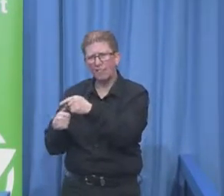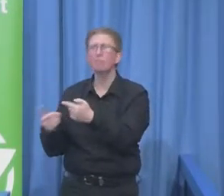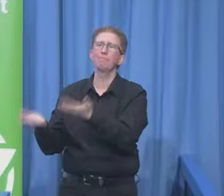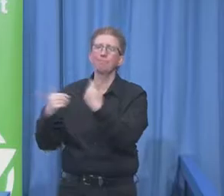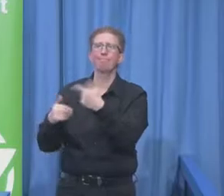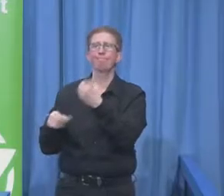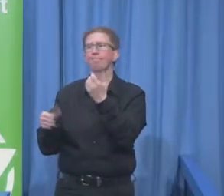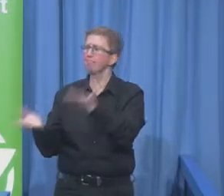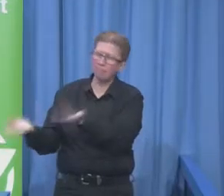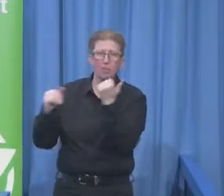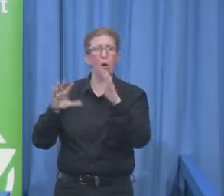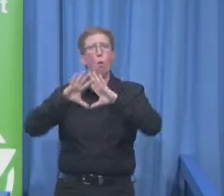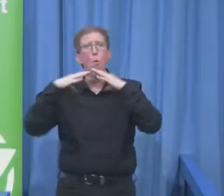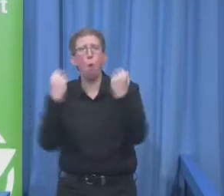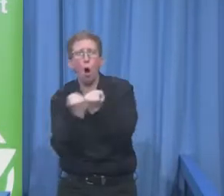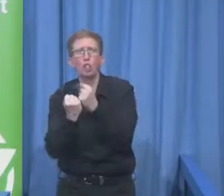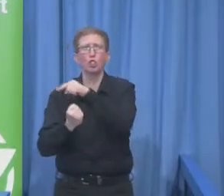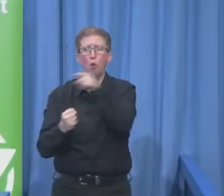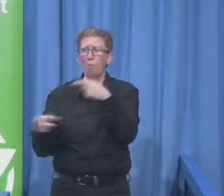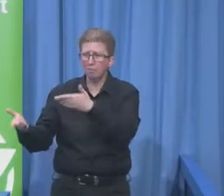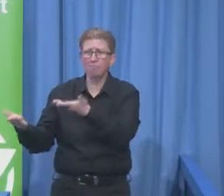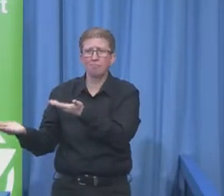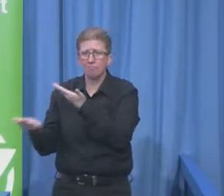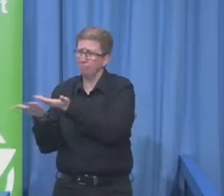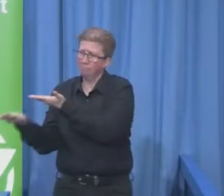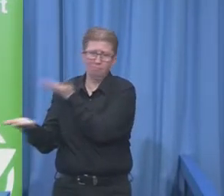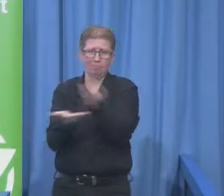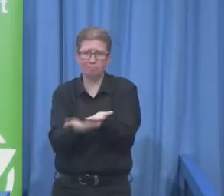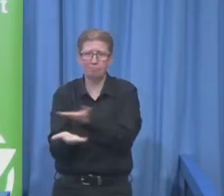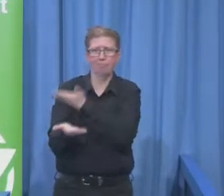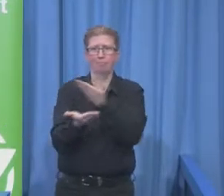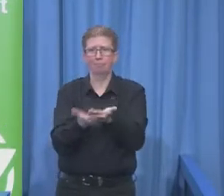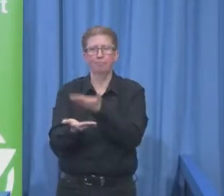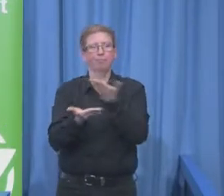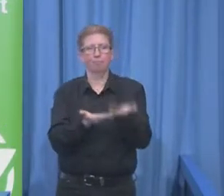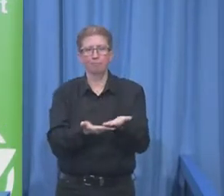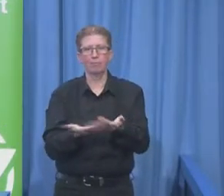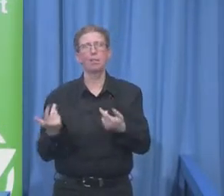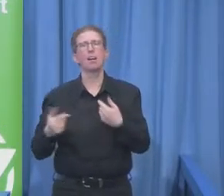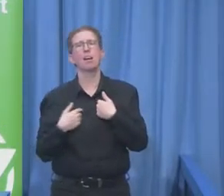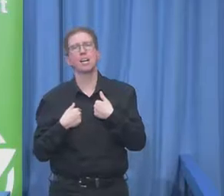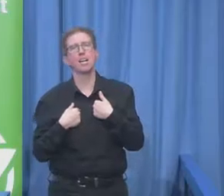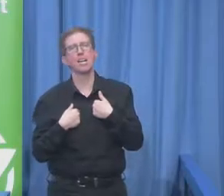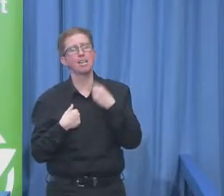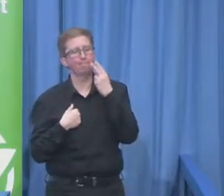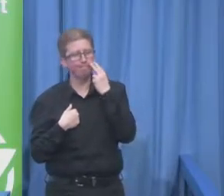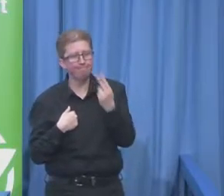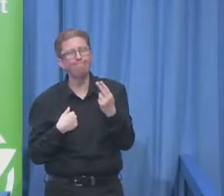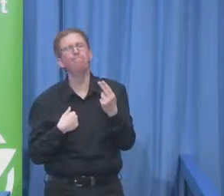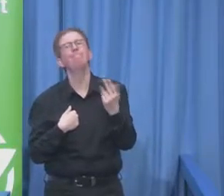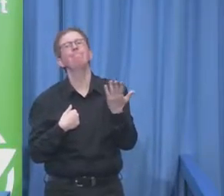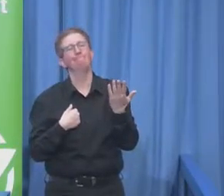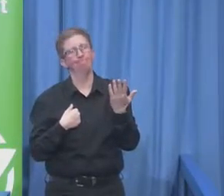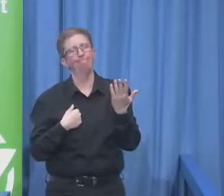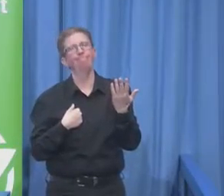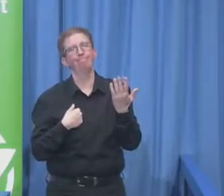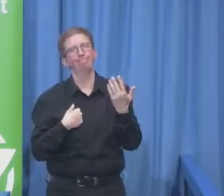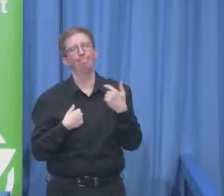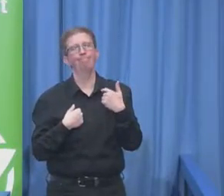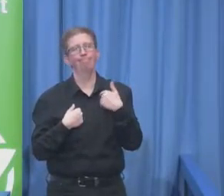I've also realized in this work that actually there are no shortcuts in this. You just need to hardwire the